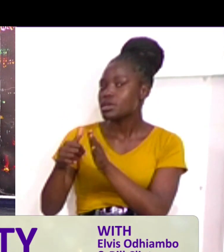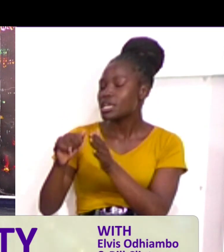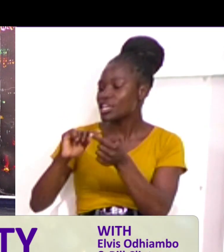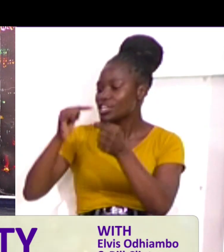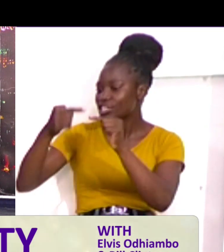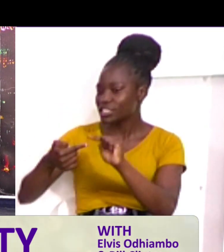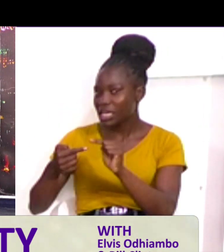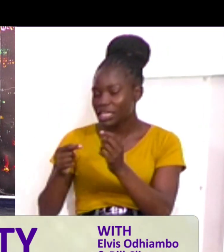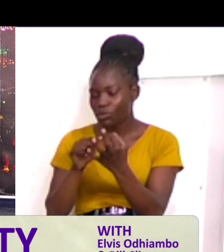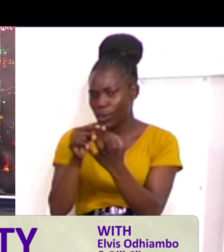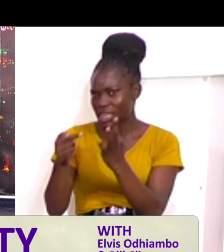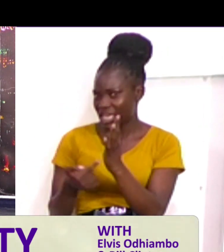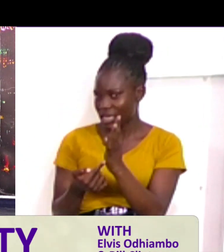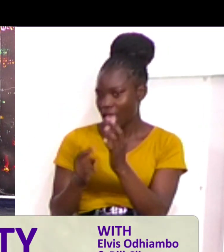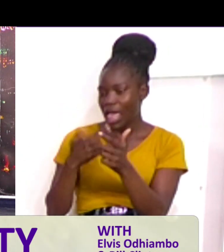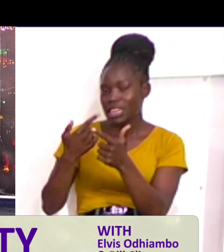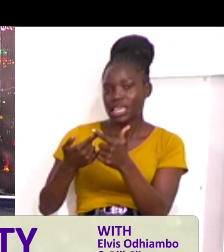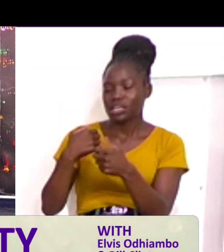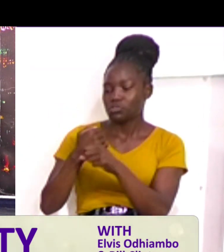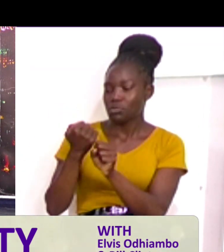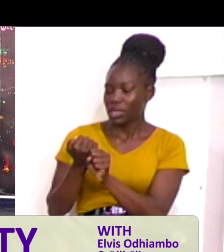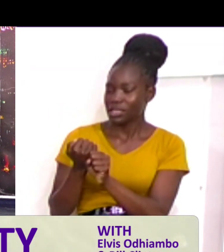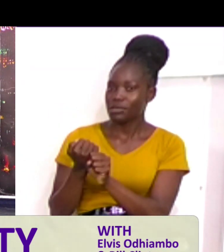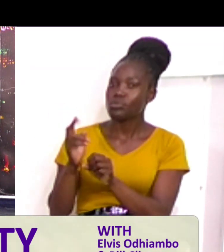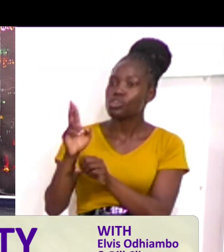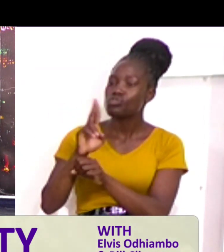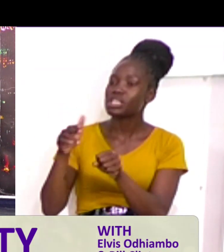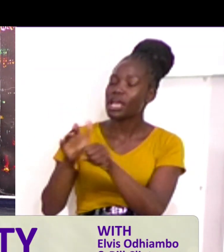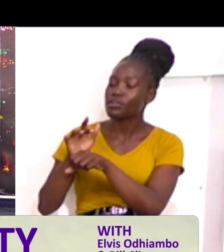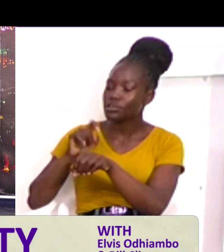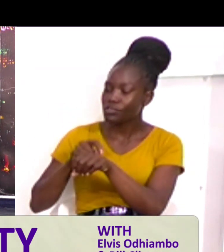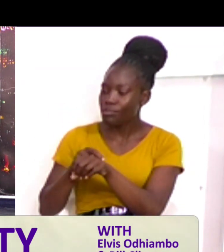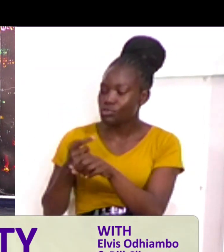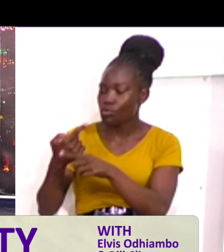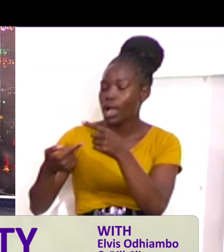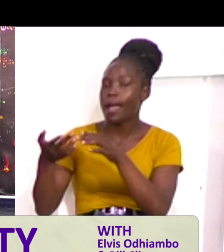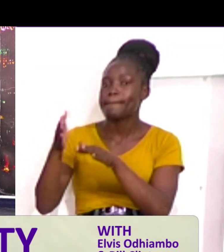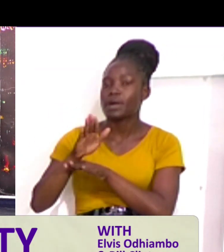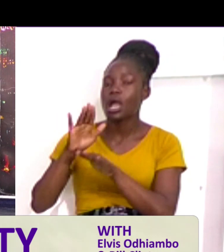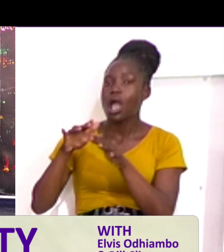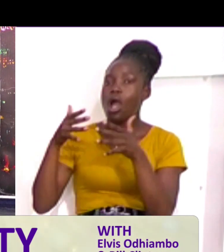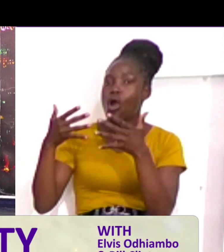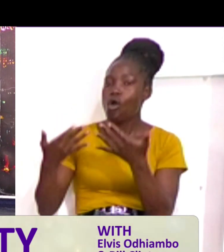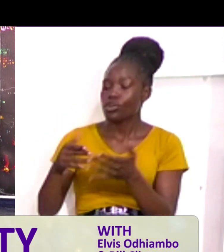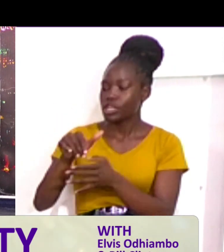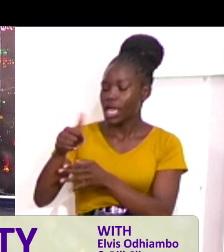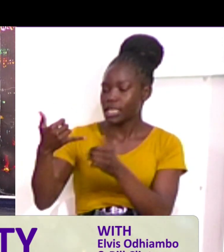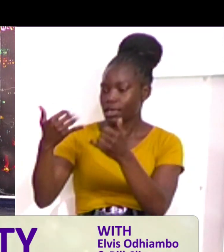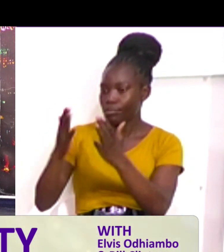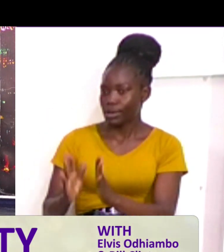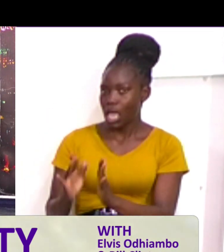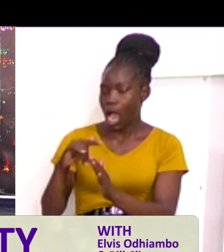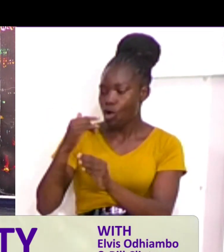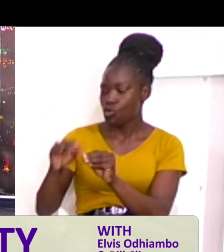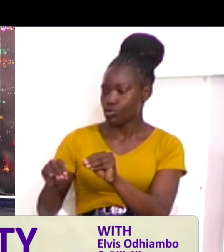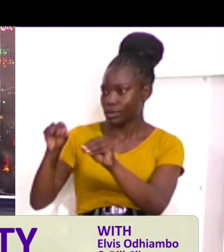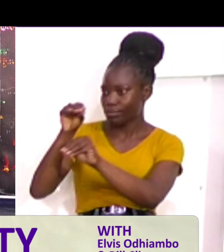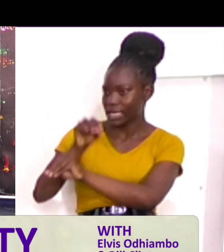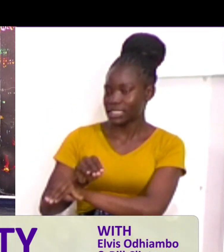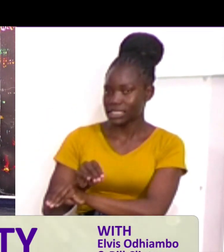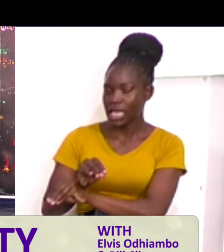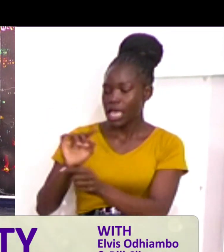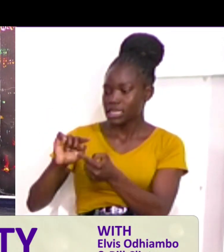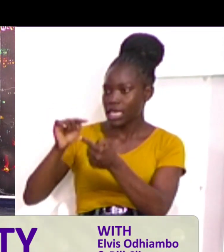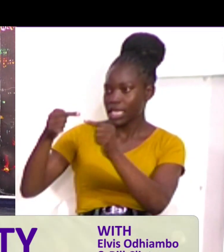injury, it will also take them some time for them to recover, or for the other player who replaces